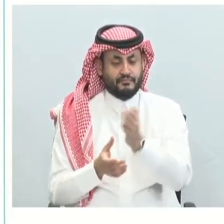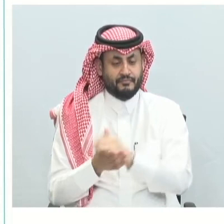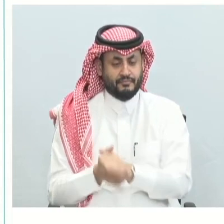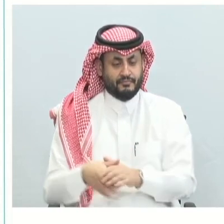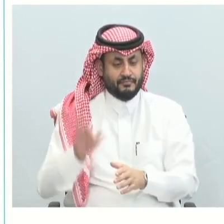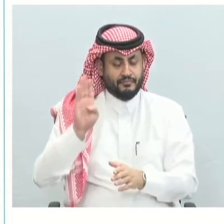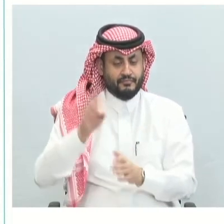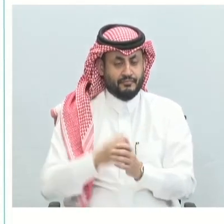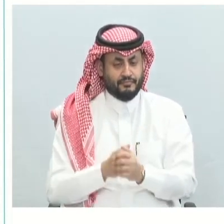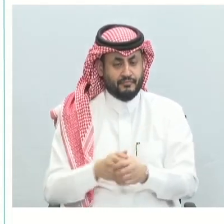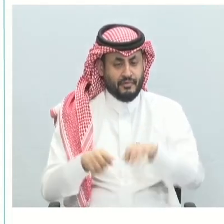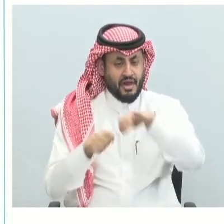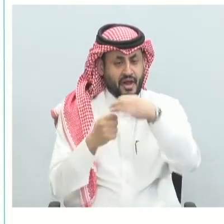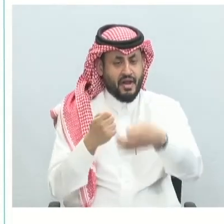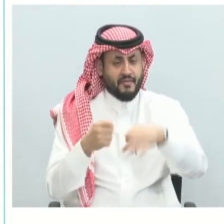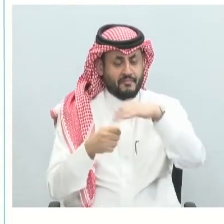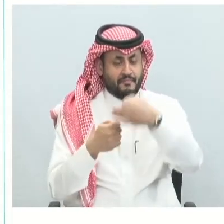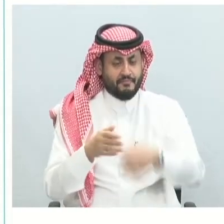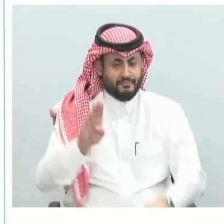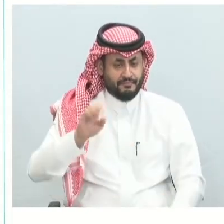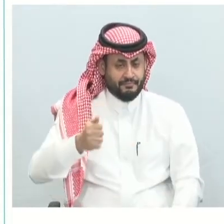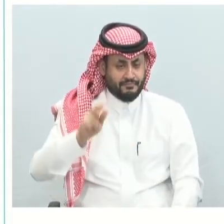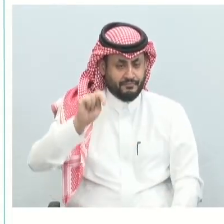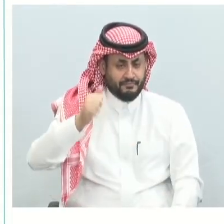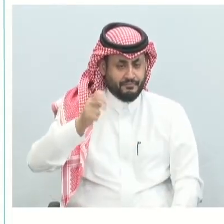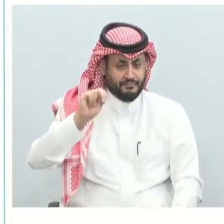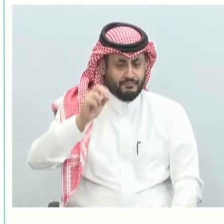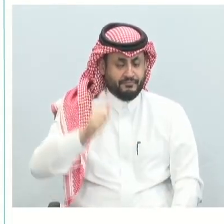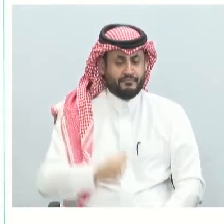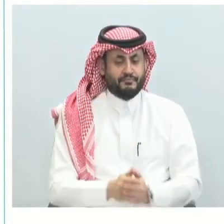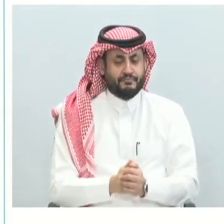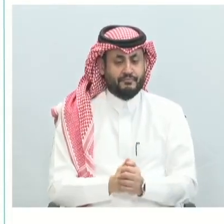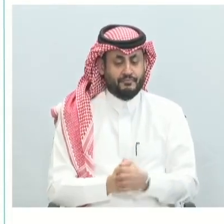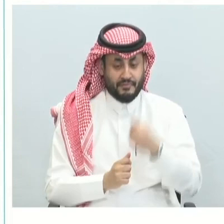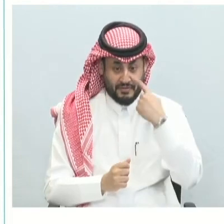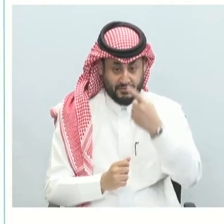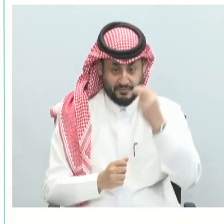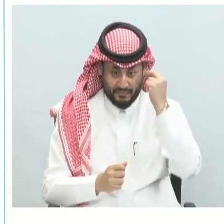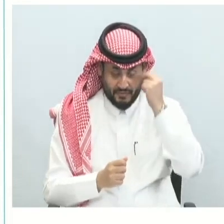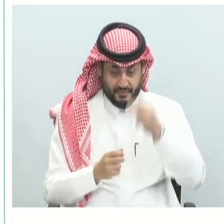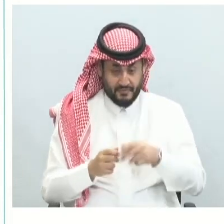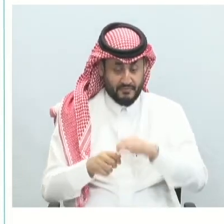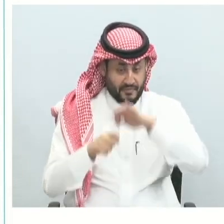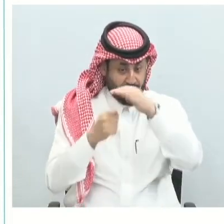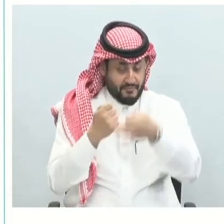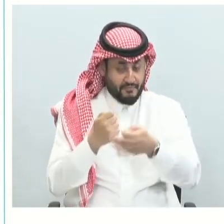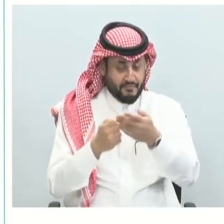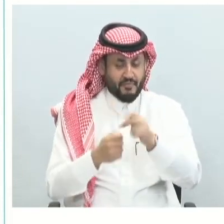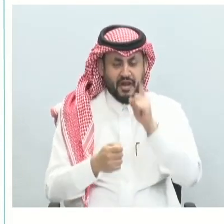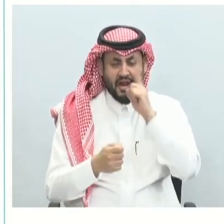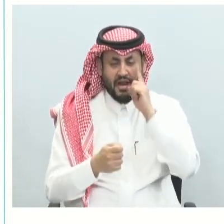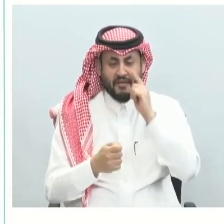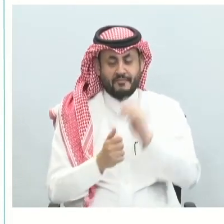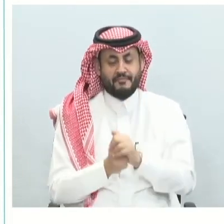B says B, B, banana. Banana. Okay, you know banana, isn't it? Yes, this is the yellow fruit